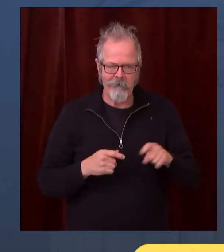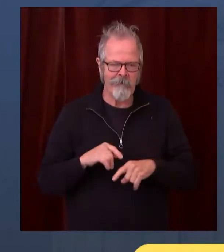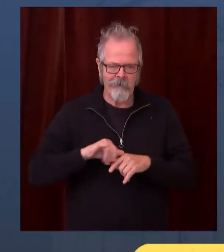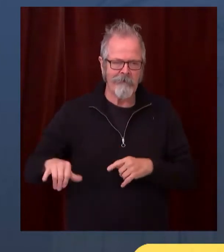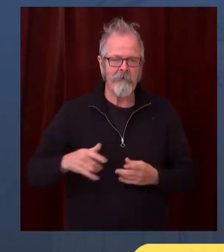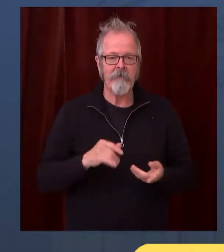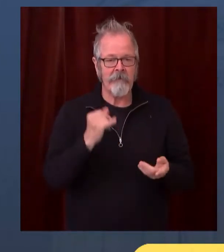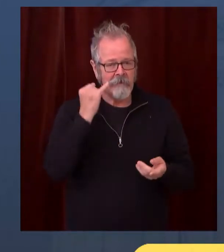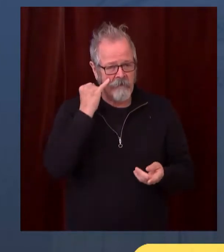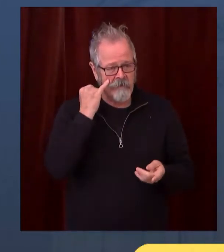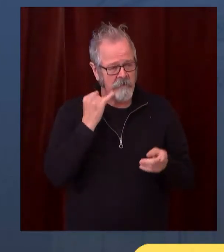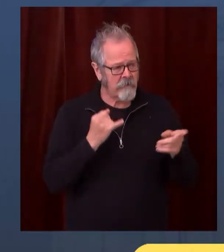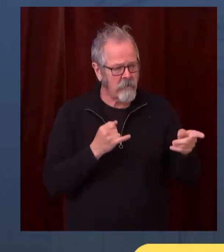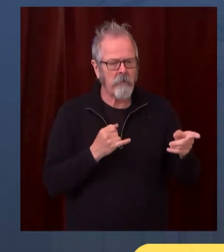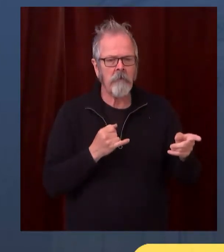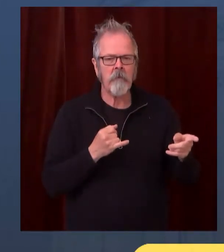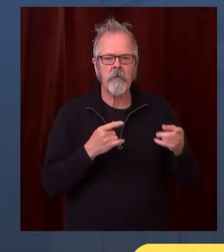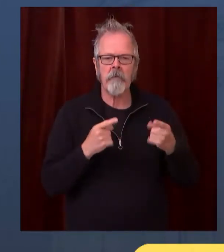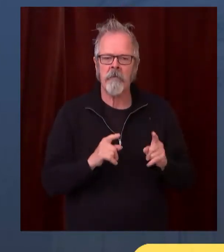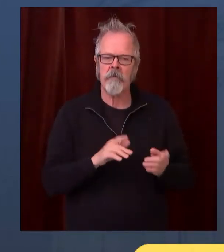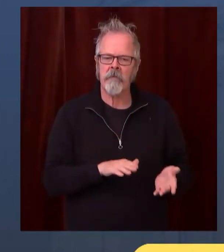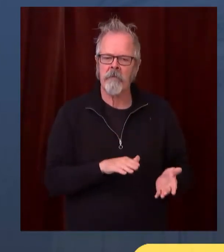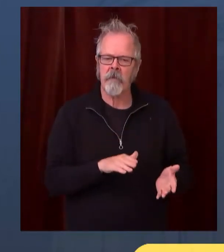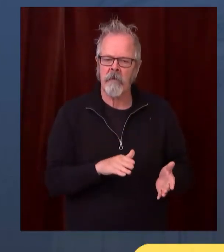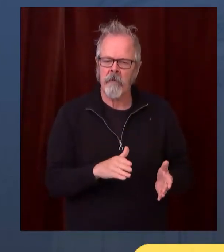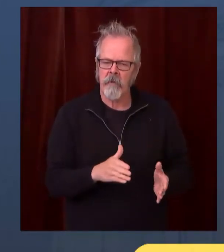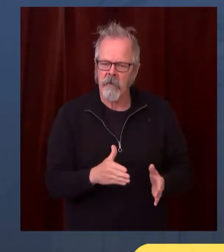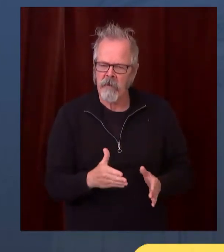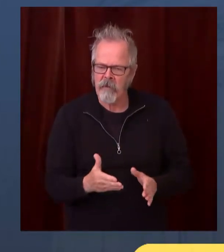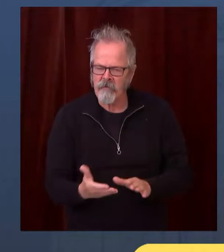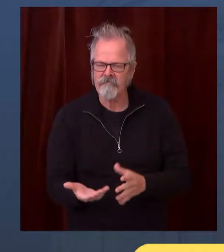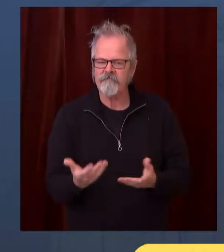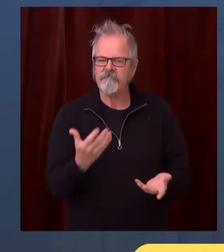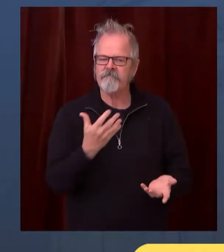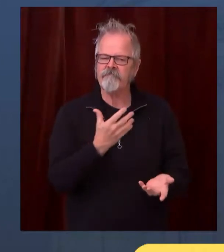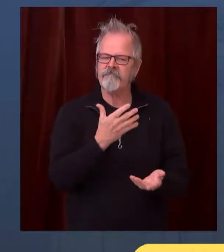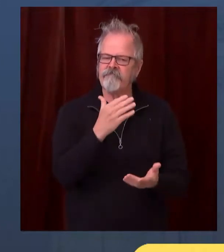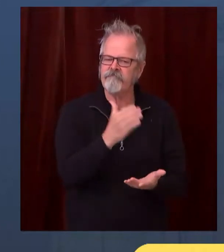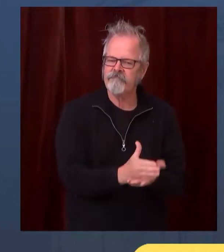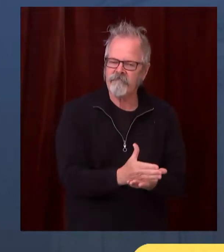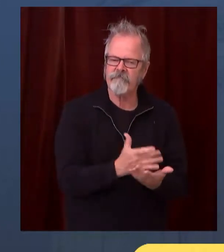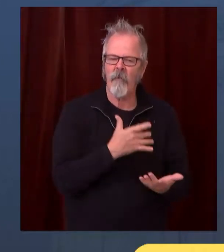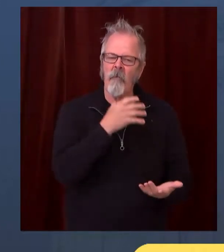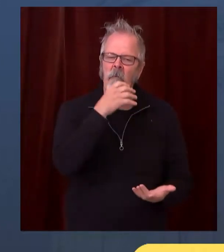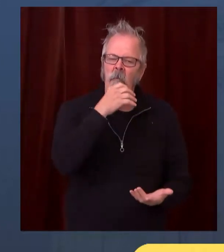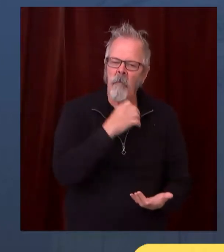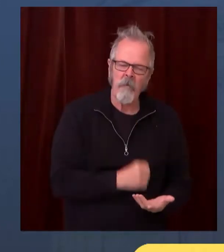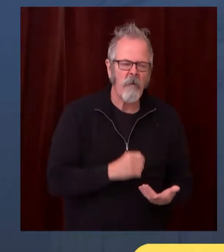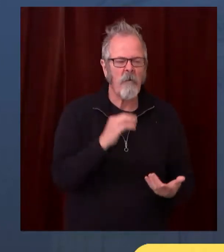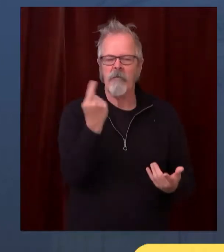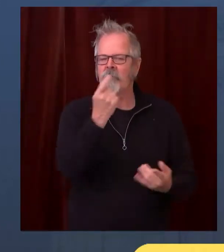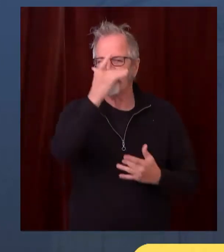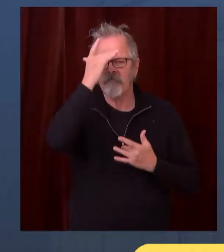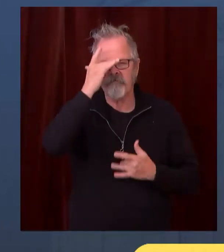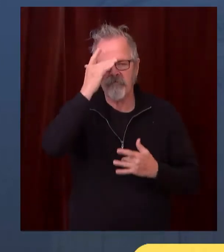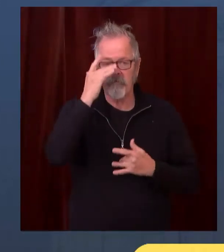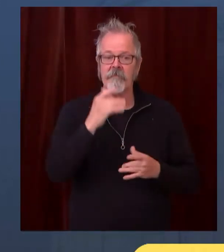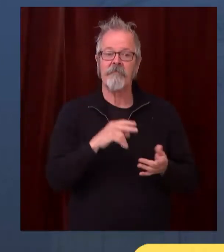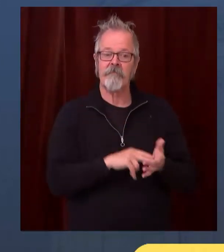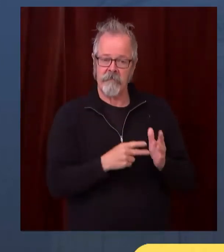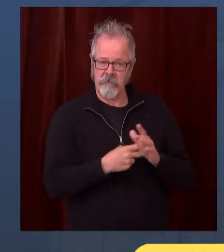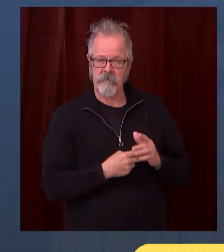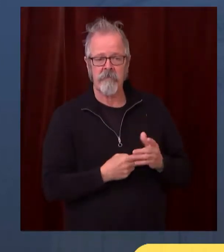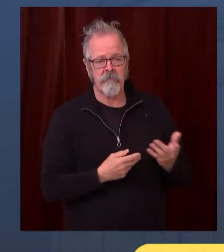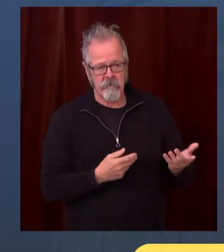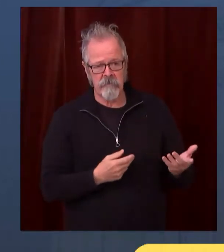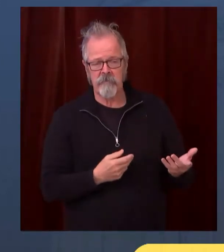visits, remote visits, and I would say maybe best of all, outdoor visits that are limited to 2 a day. And we're really